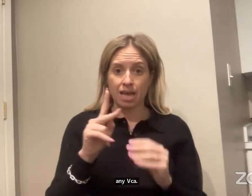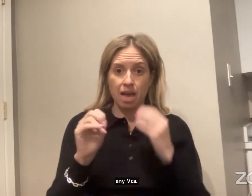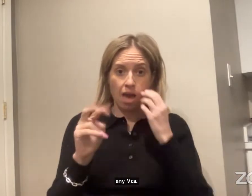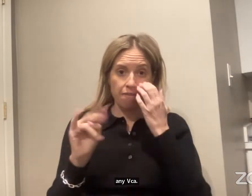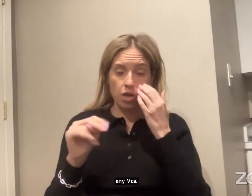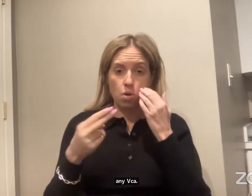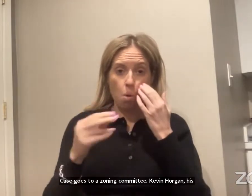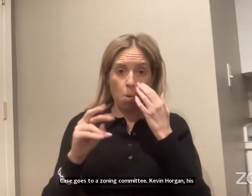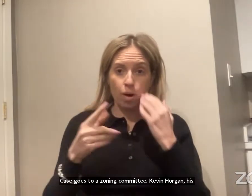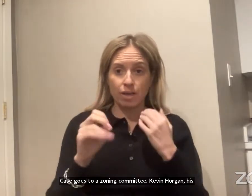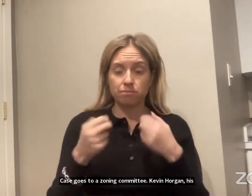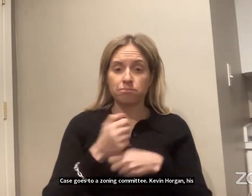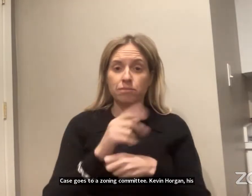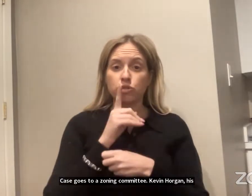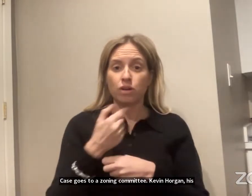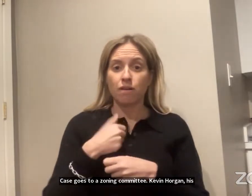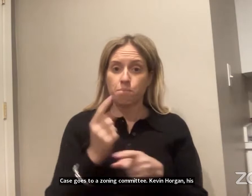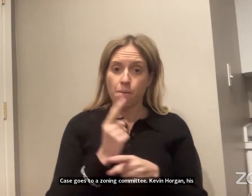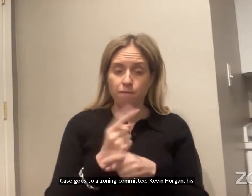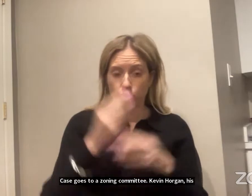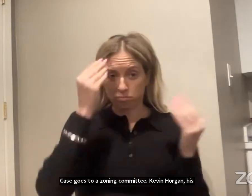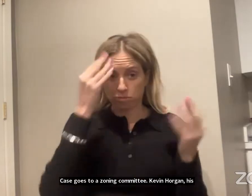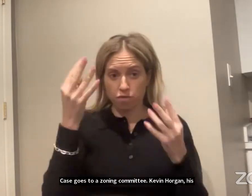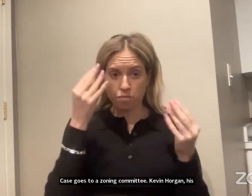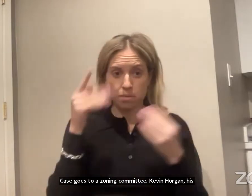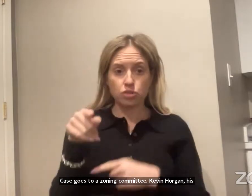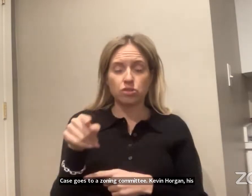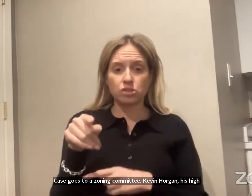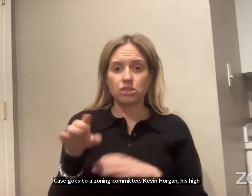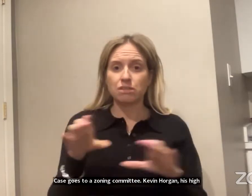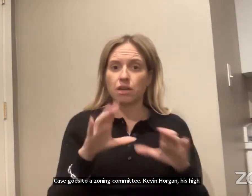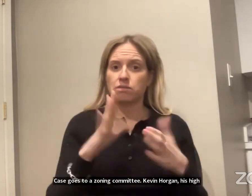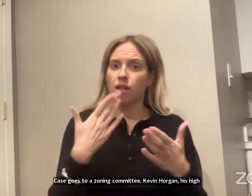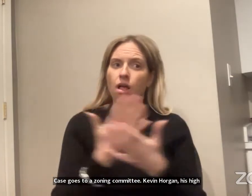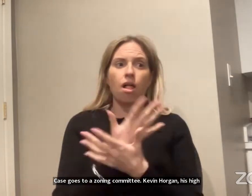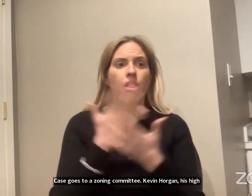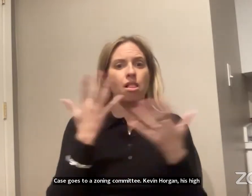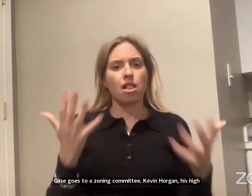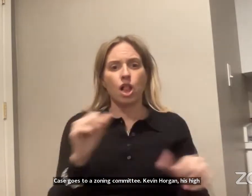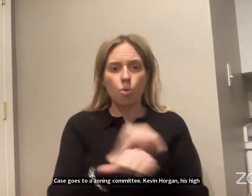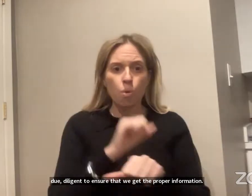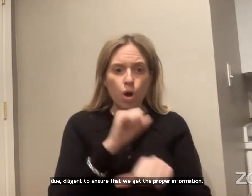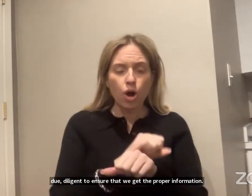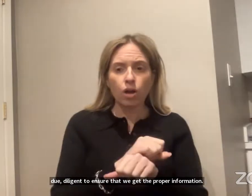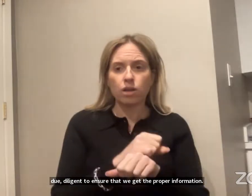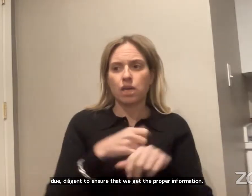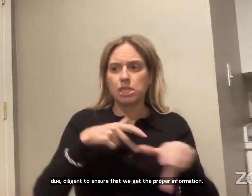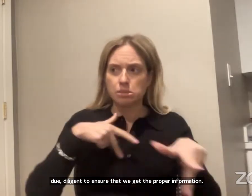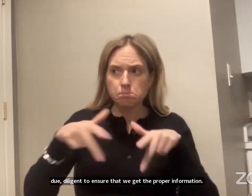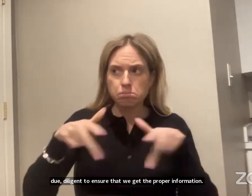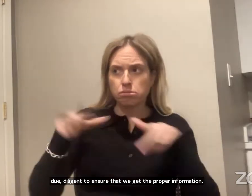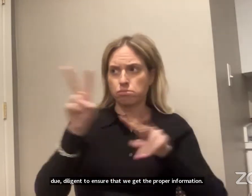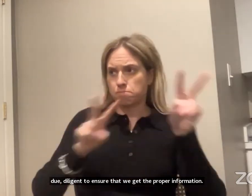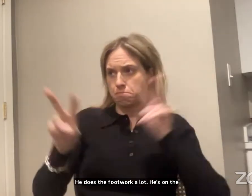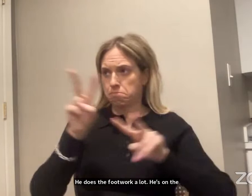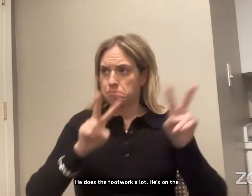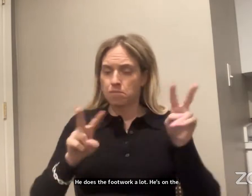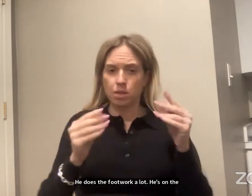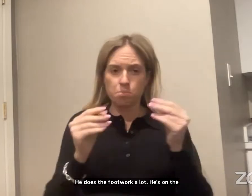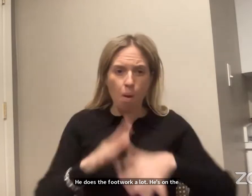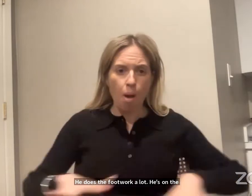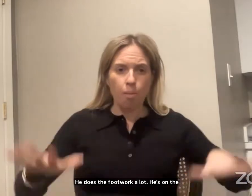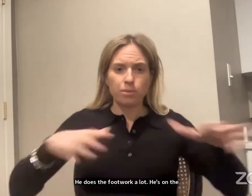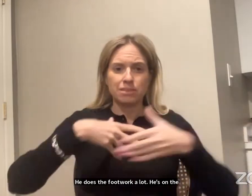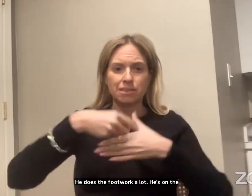to ensure that we get the proper information. He does the footwork a lot. He's on the ground looking at these properties, looking at these spaces.